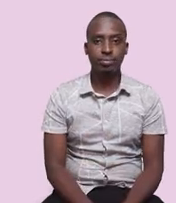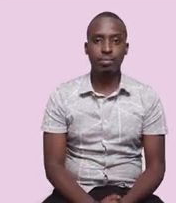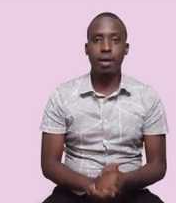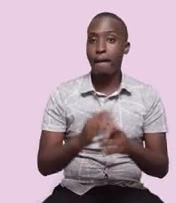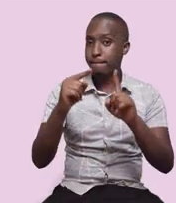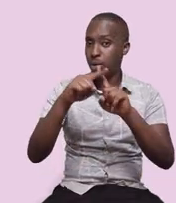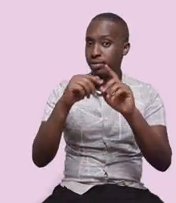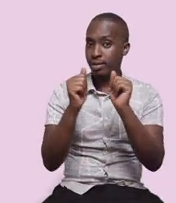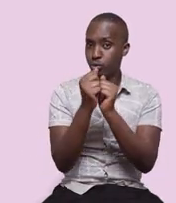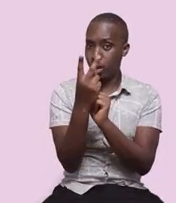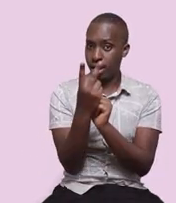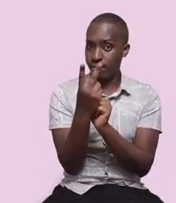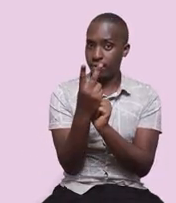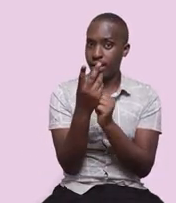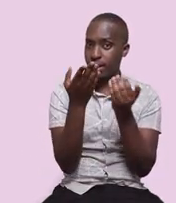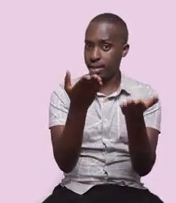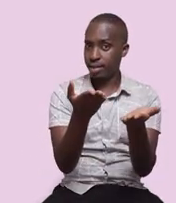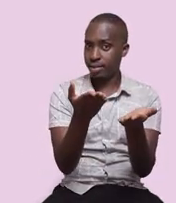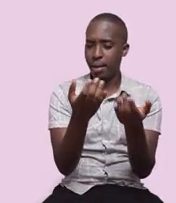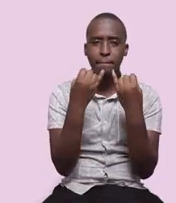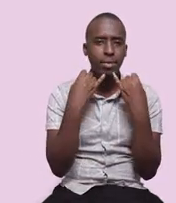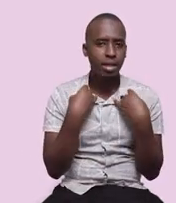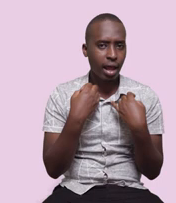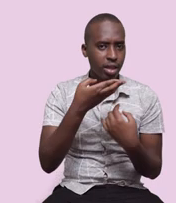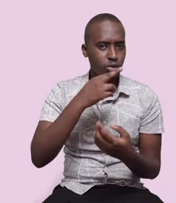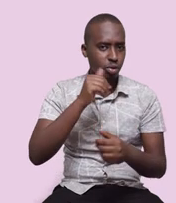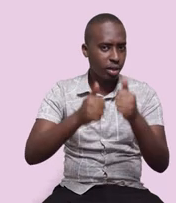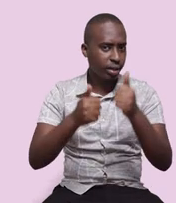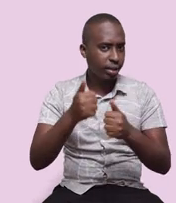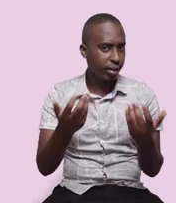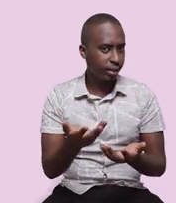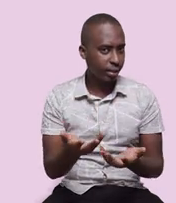positive 12 is... Tell me the answer.